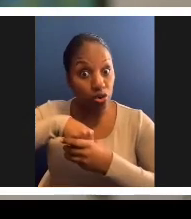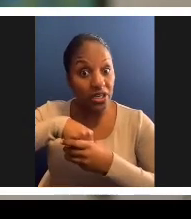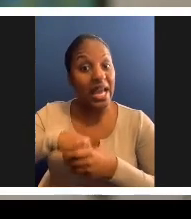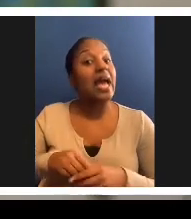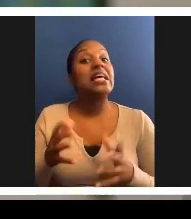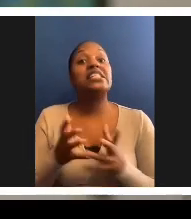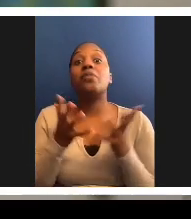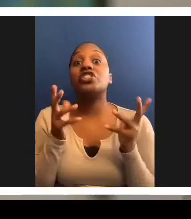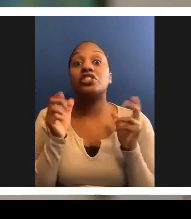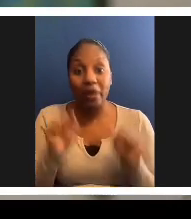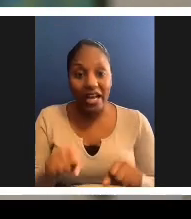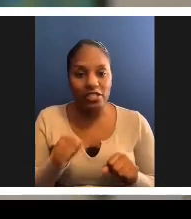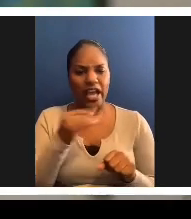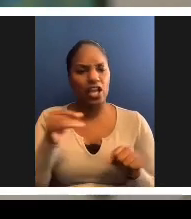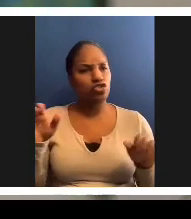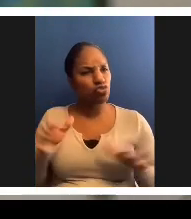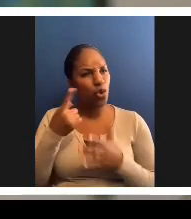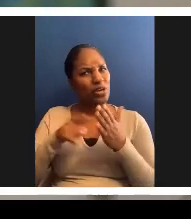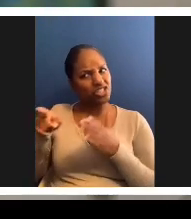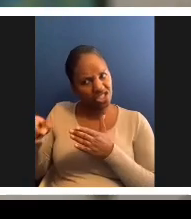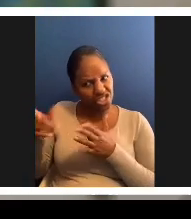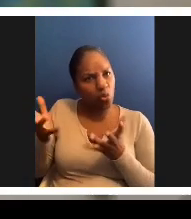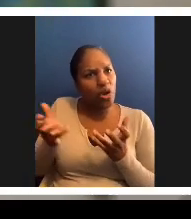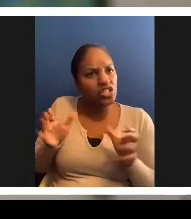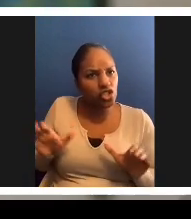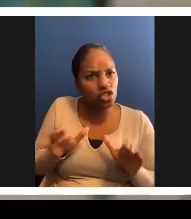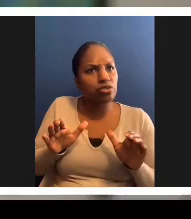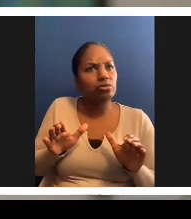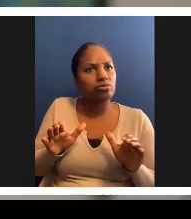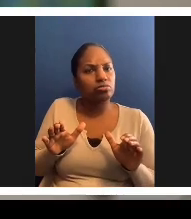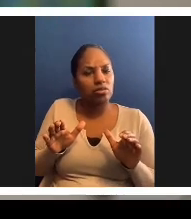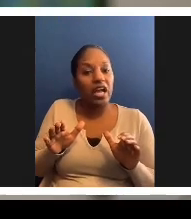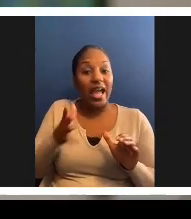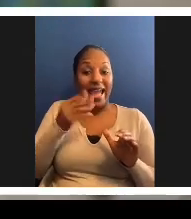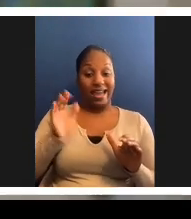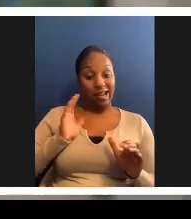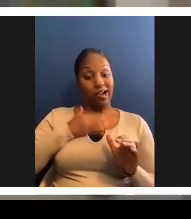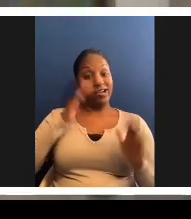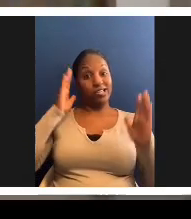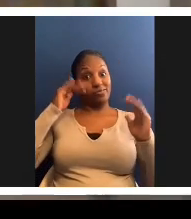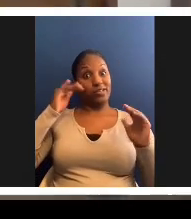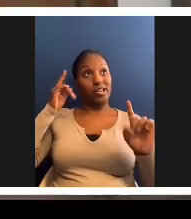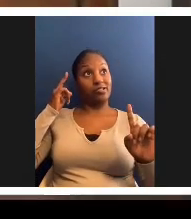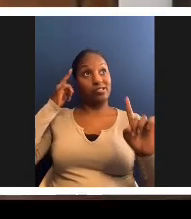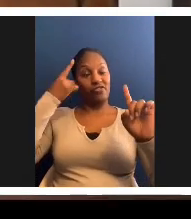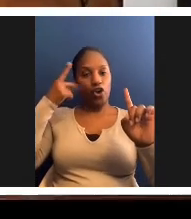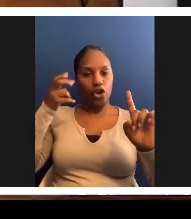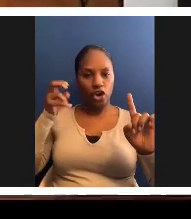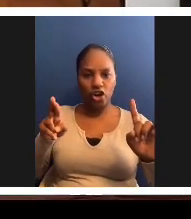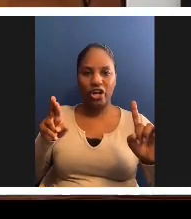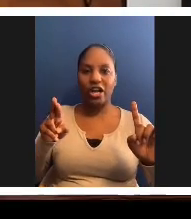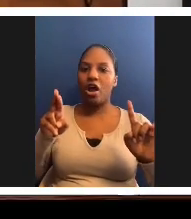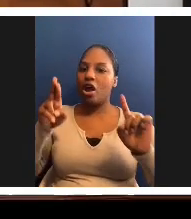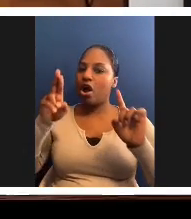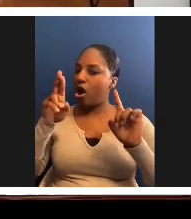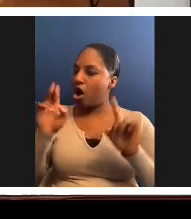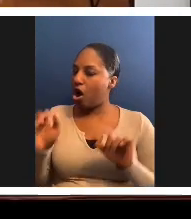possible and doing what she wanted to do. And our expectations for her have always been extremely